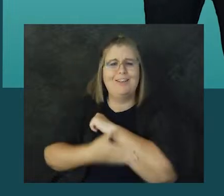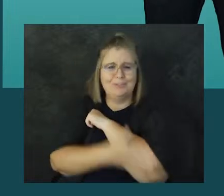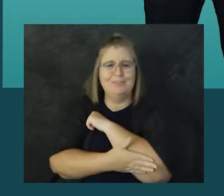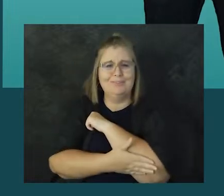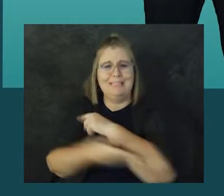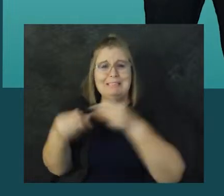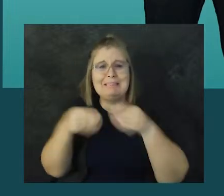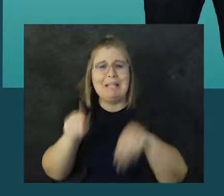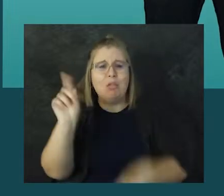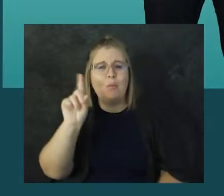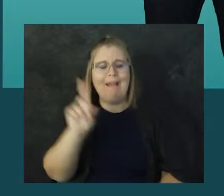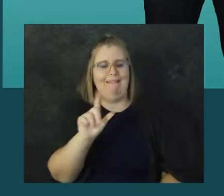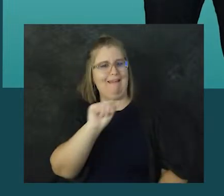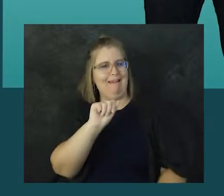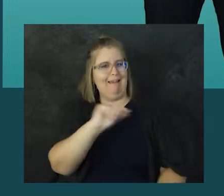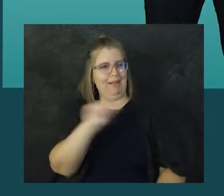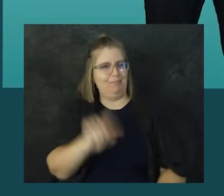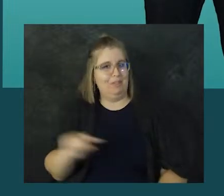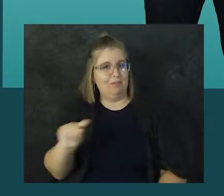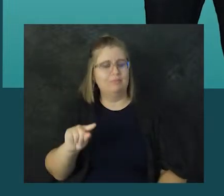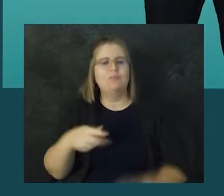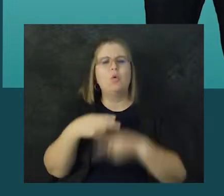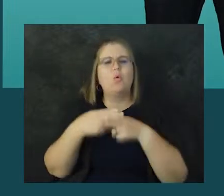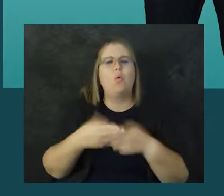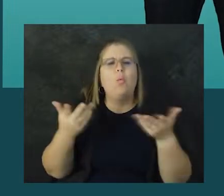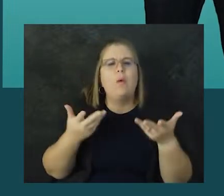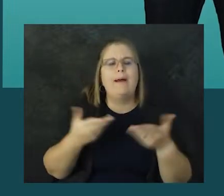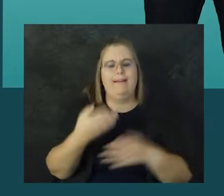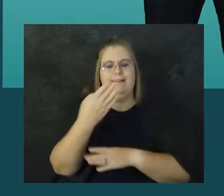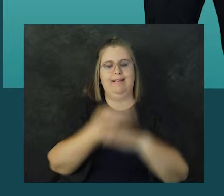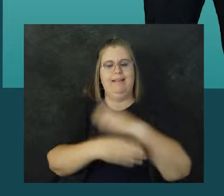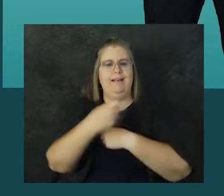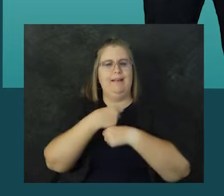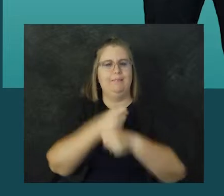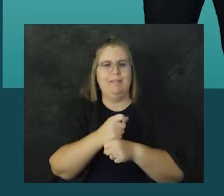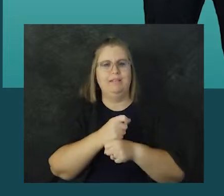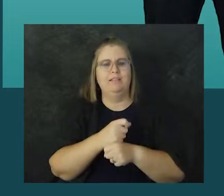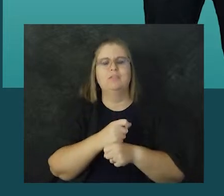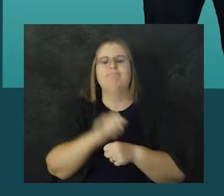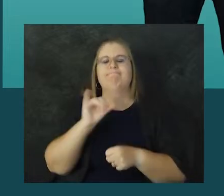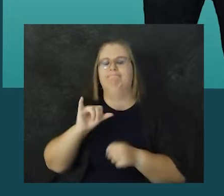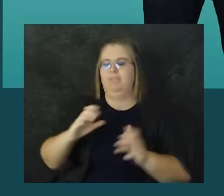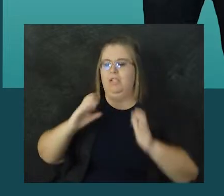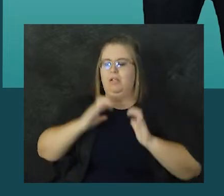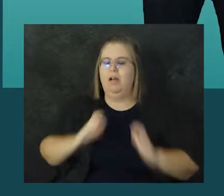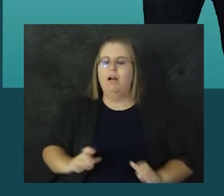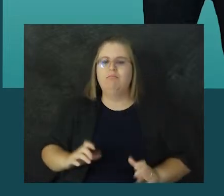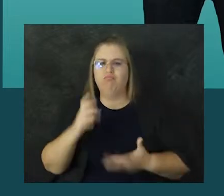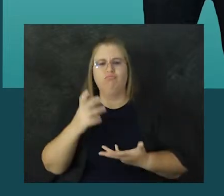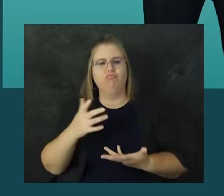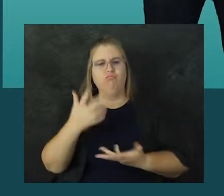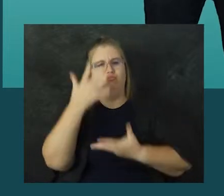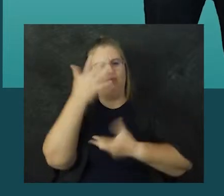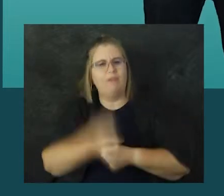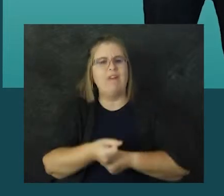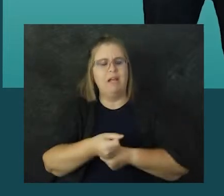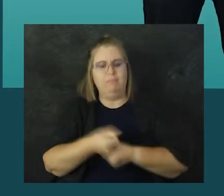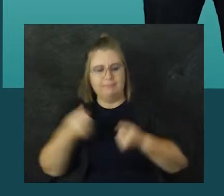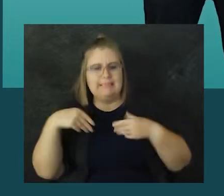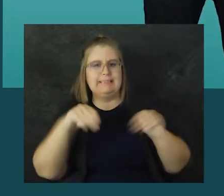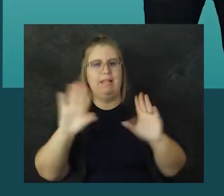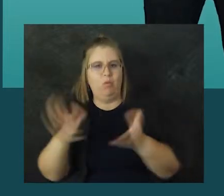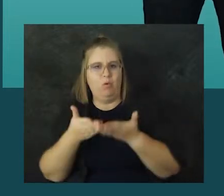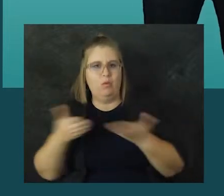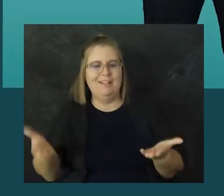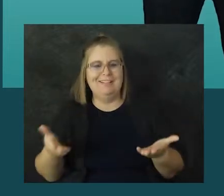that are following their passion selling their craft on Amazon. This feature, called Handmade, gives customers a trusted destination